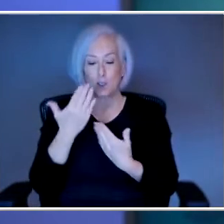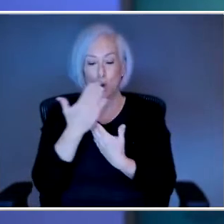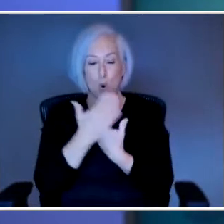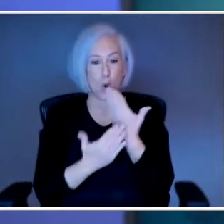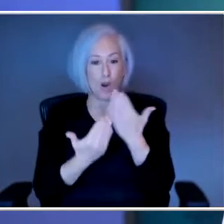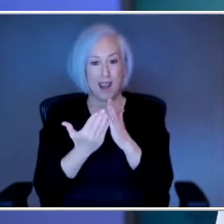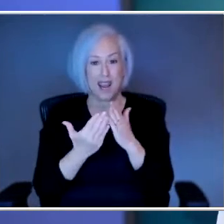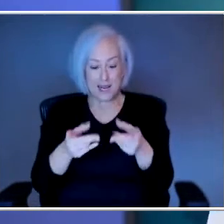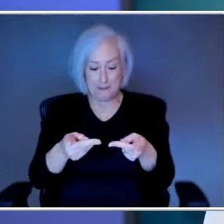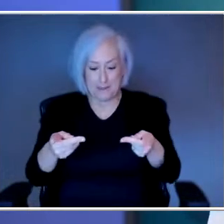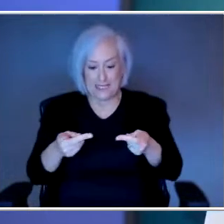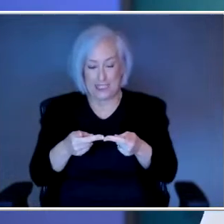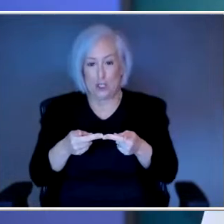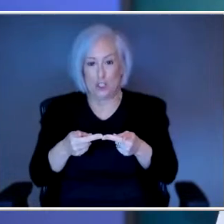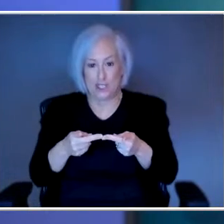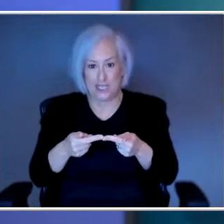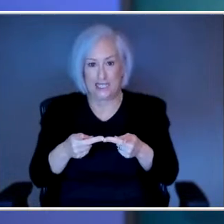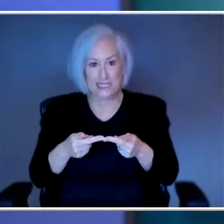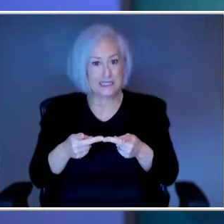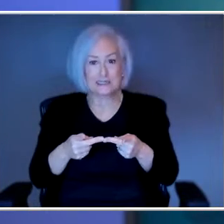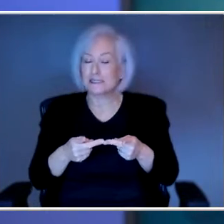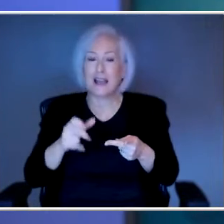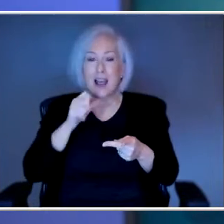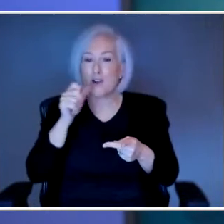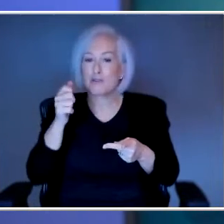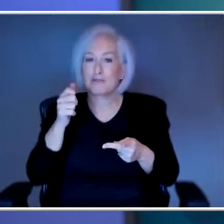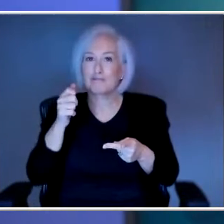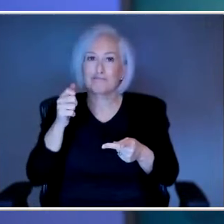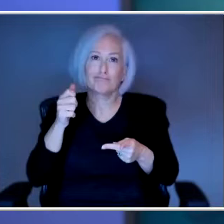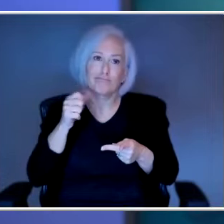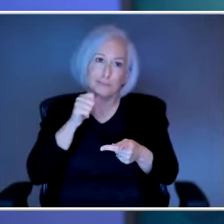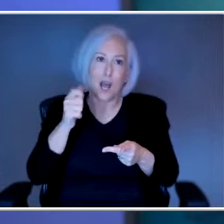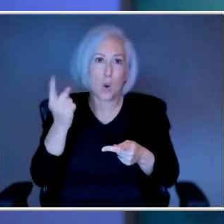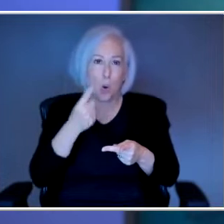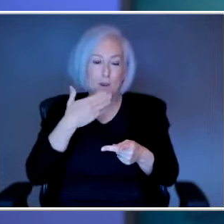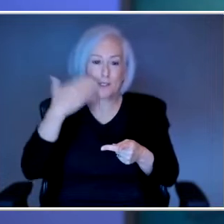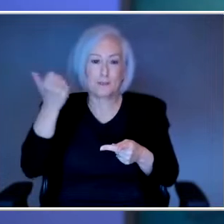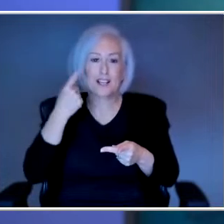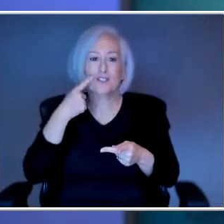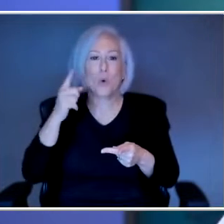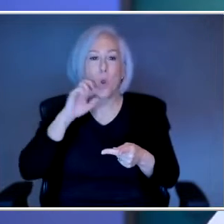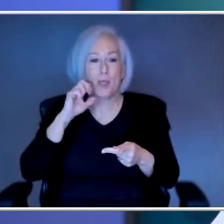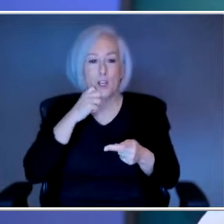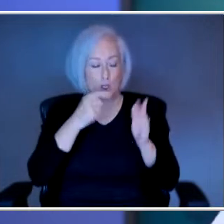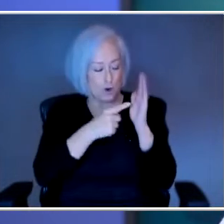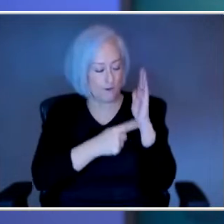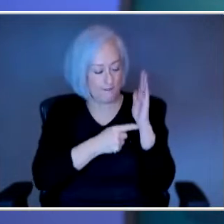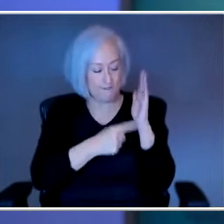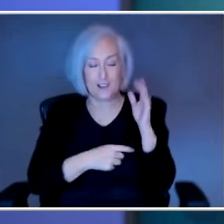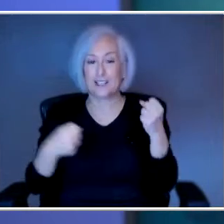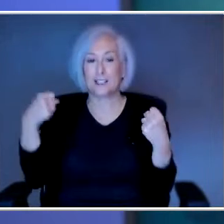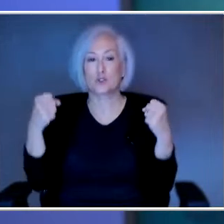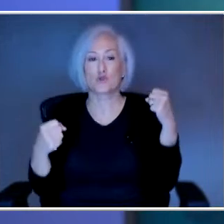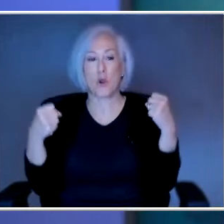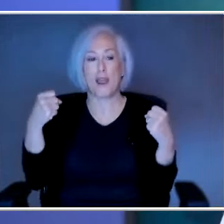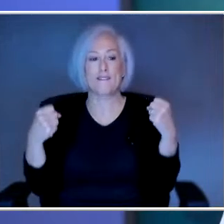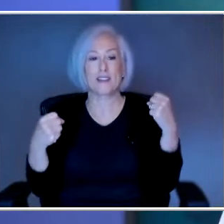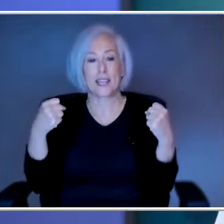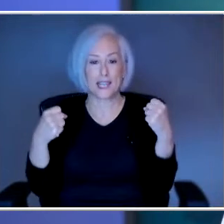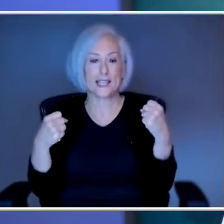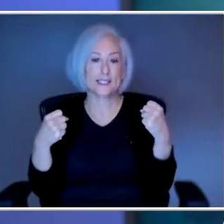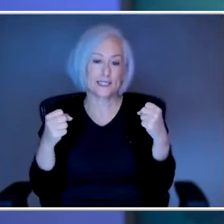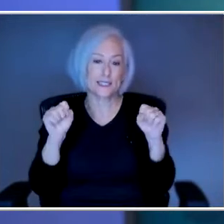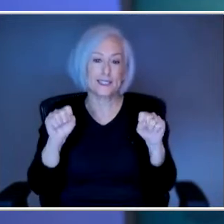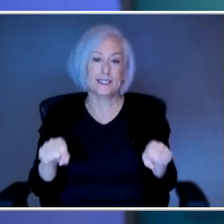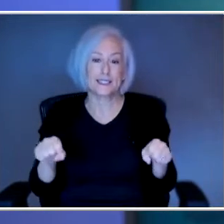are probably suboptimal for that nerve. And again, driving is a very common thing that kind of initiates this consultation, and so